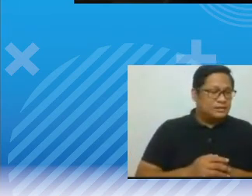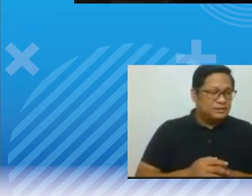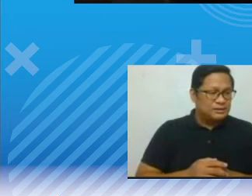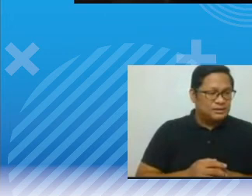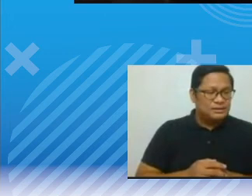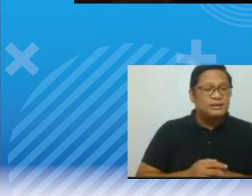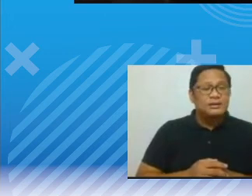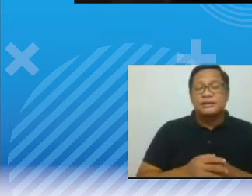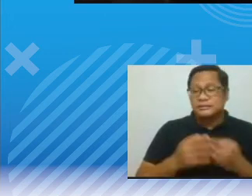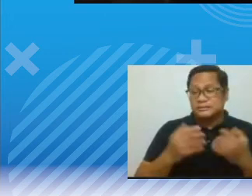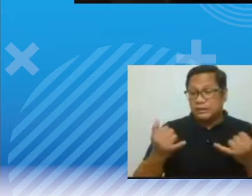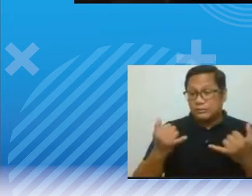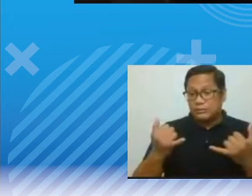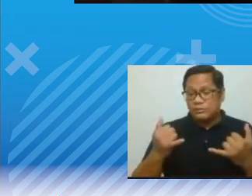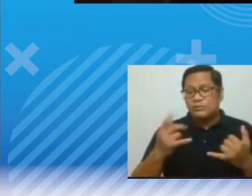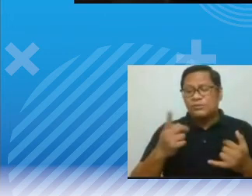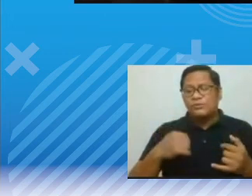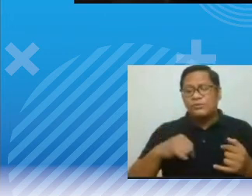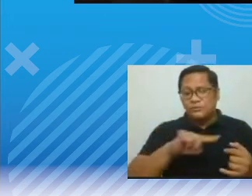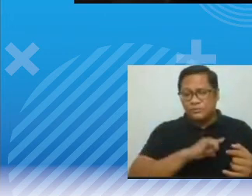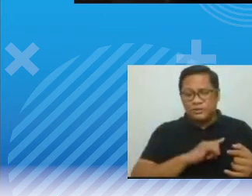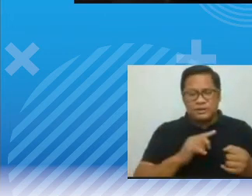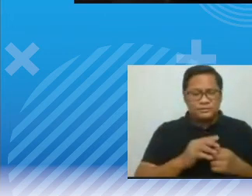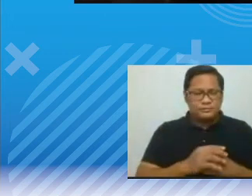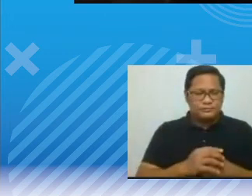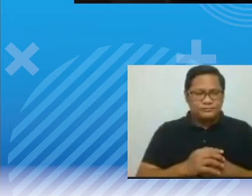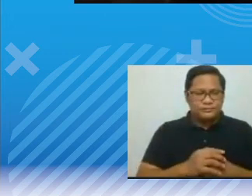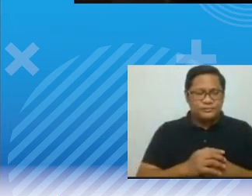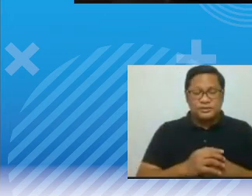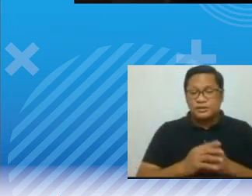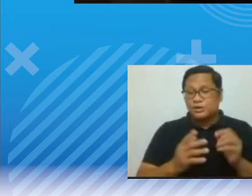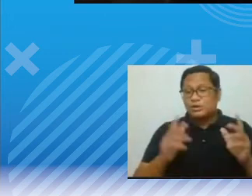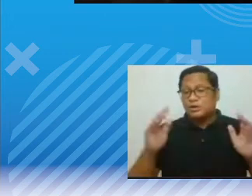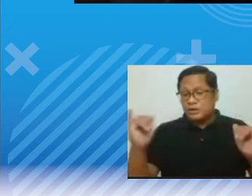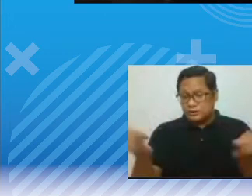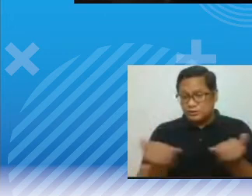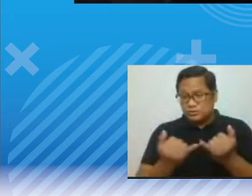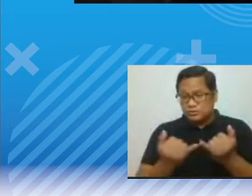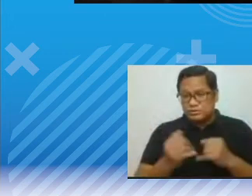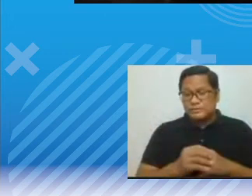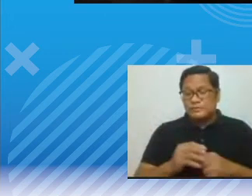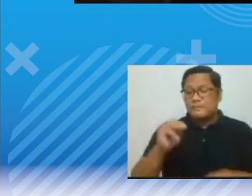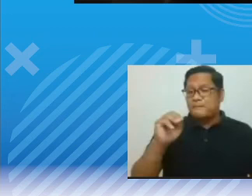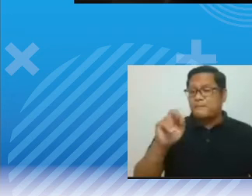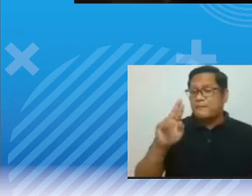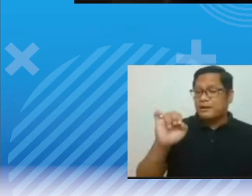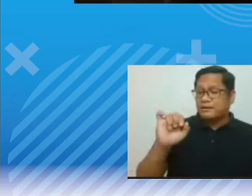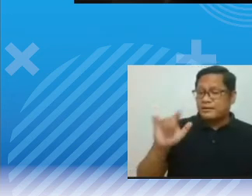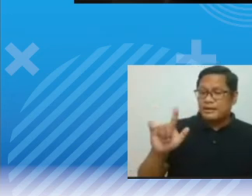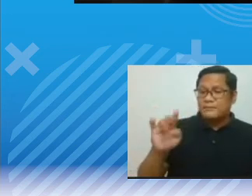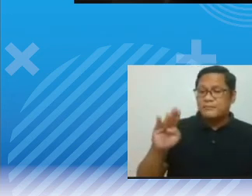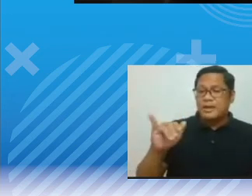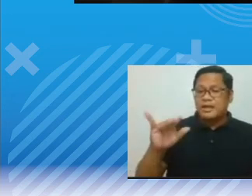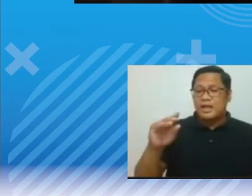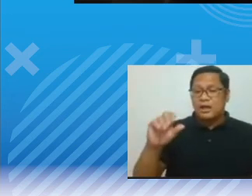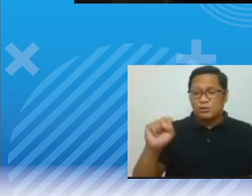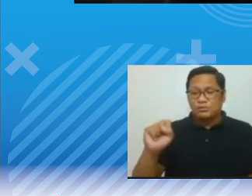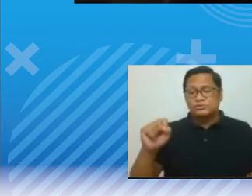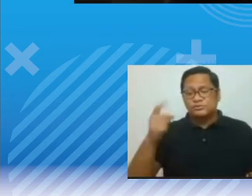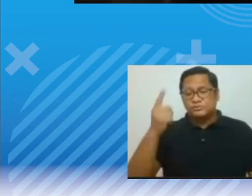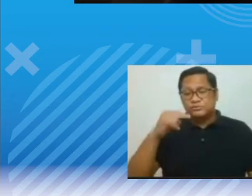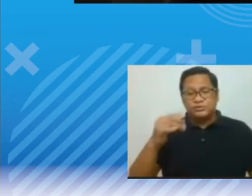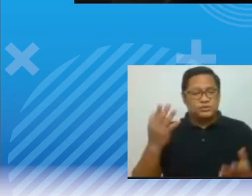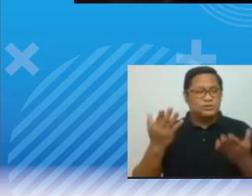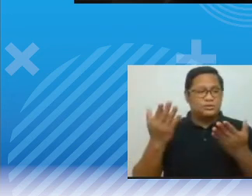naman po, ipapakilala ko po si Miss Mariel C. Bayangos para ilahad ang Chief of the Policy Research and